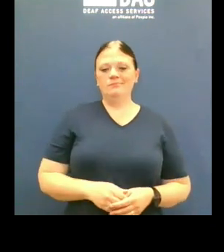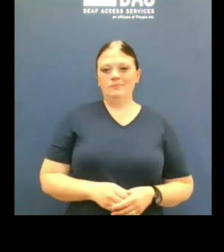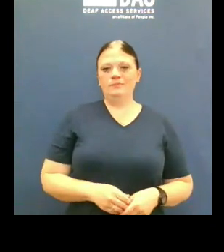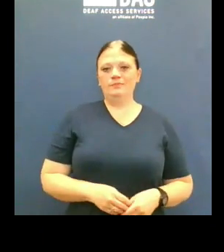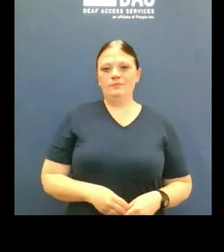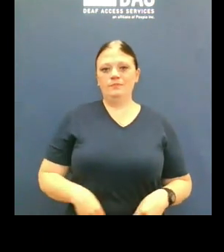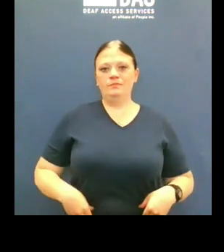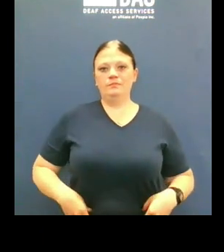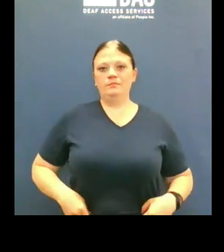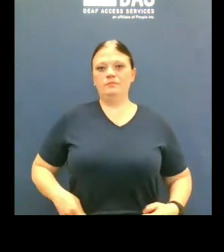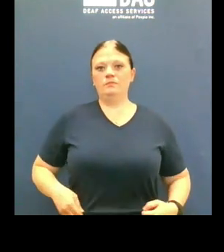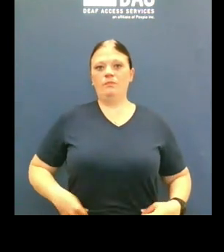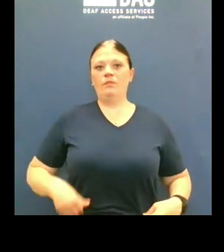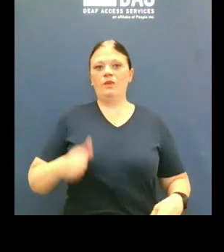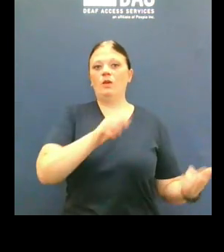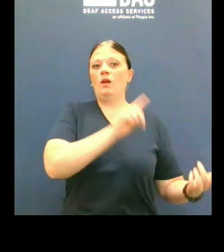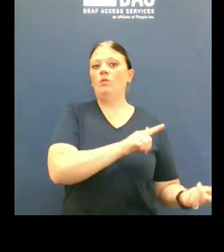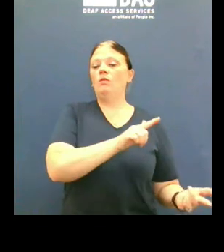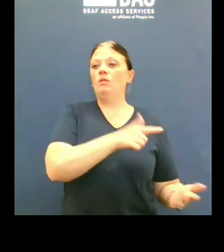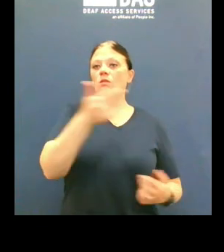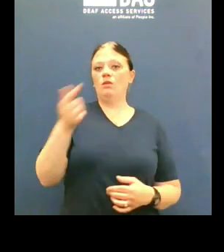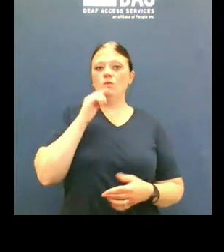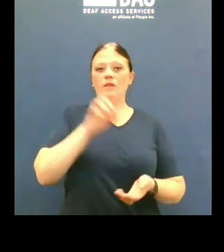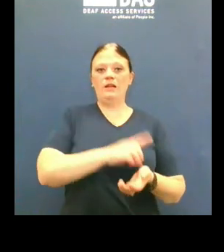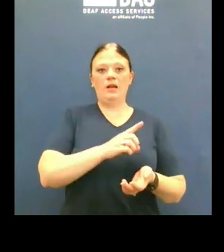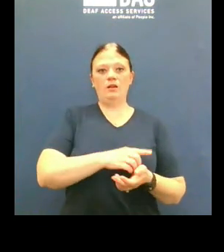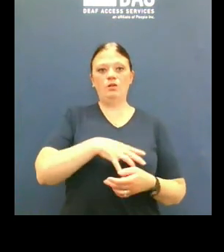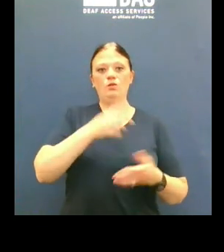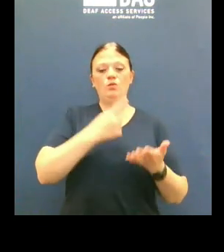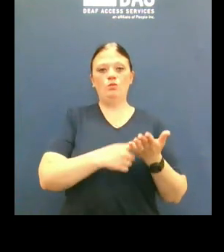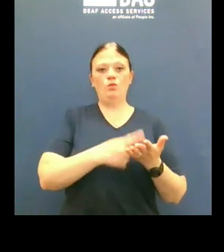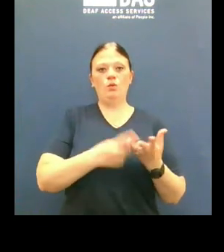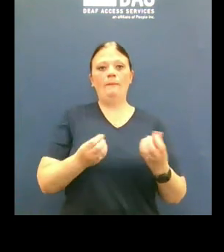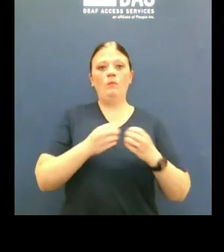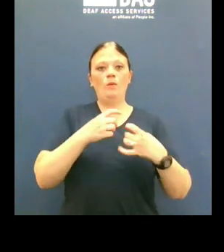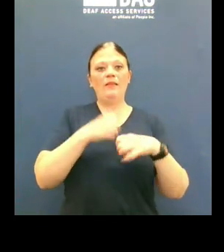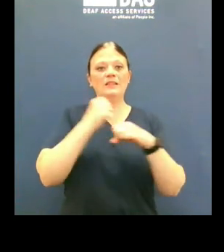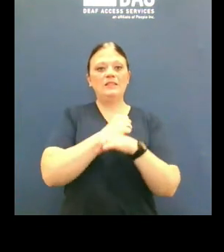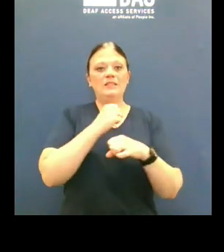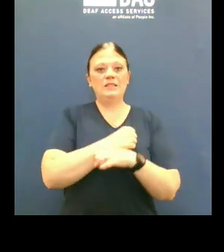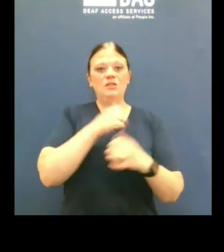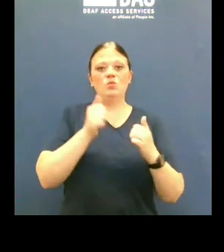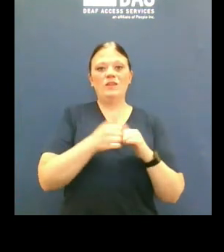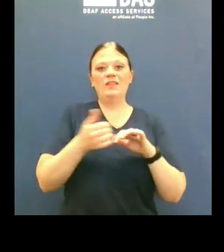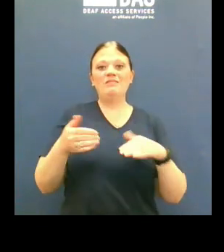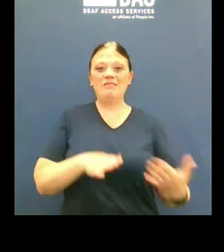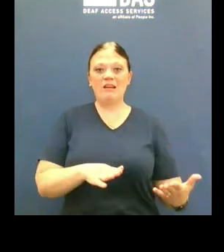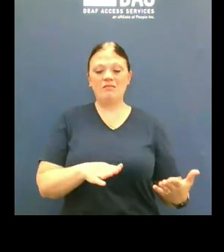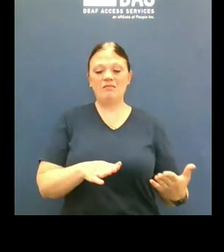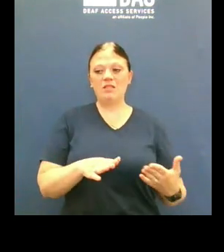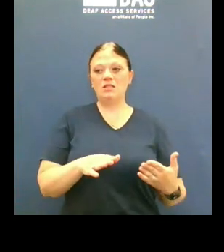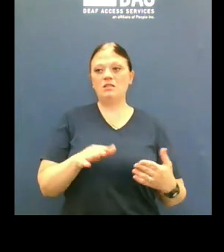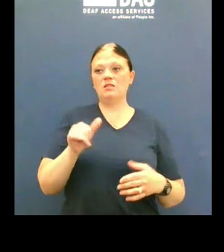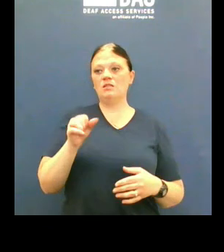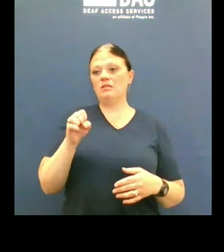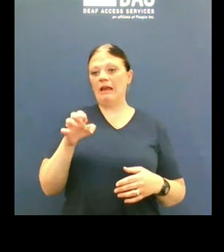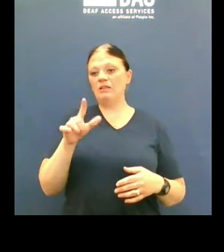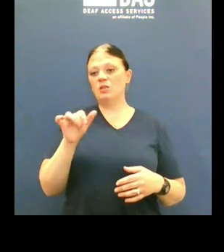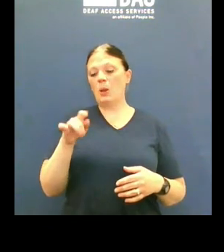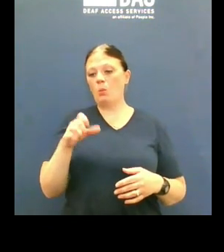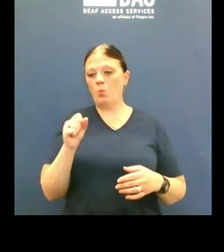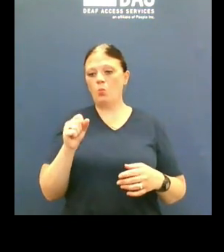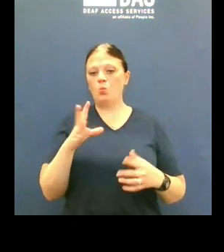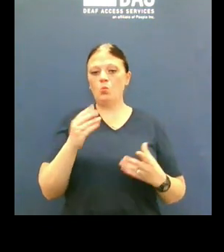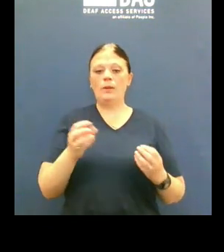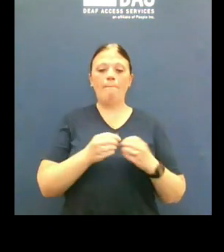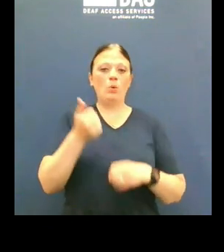over to Dr. Burstein to talk a little bit more about some of the statistics with regards to the deaths, as well as caseloads, and what we've been